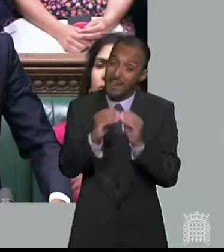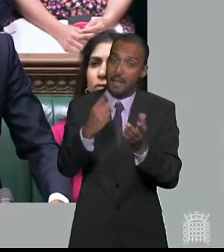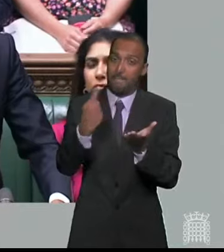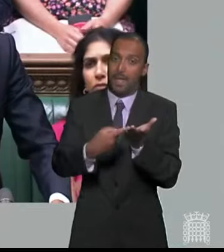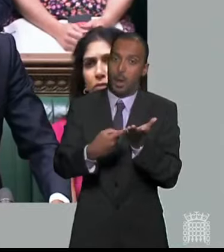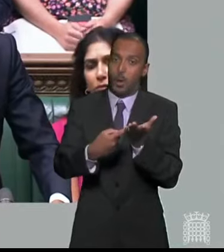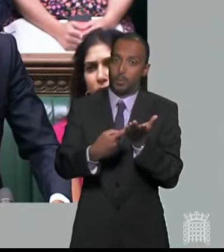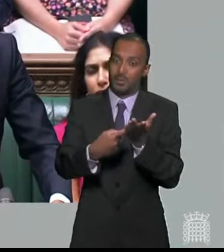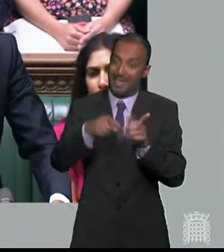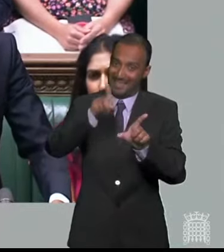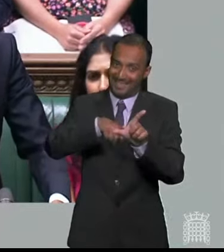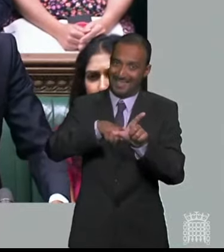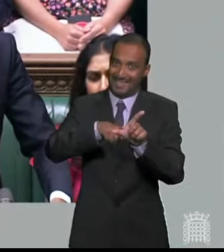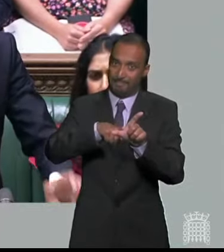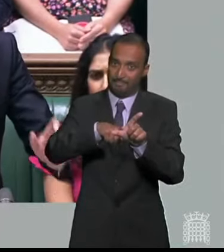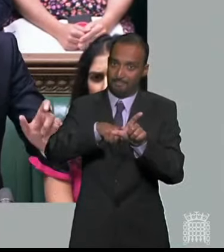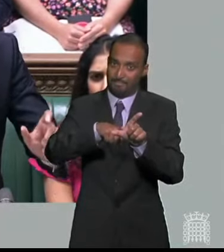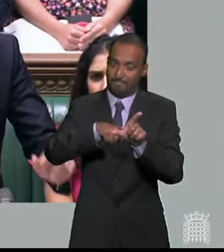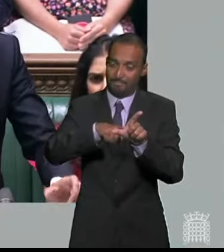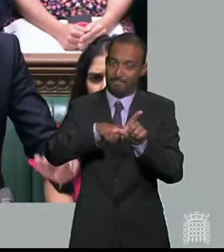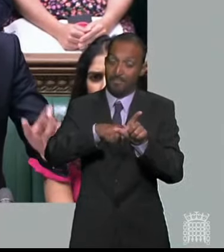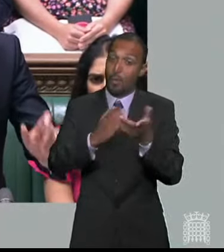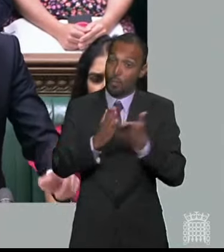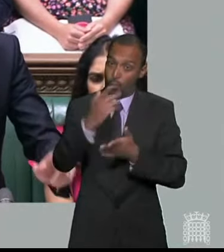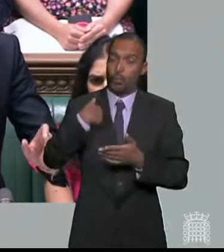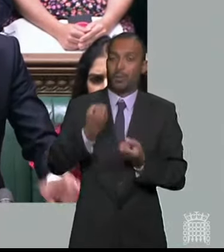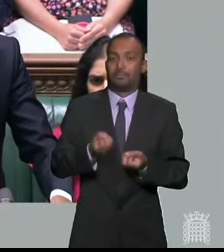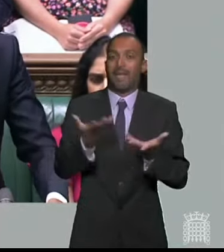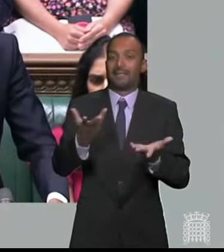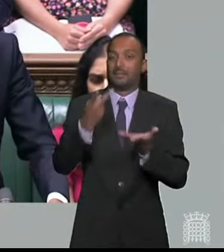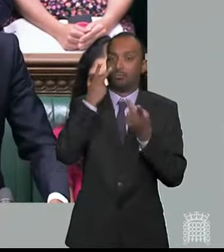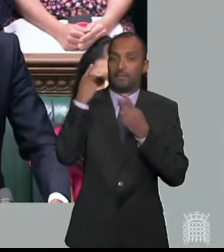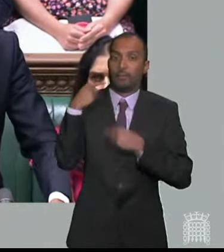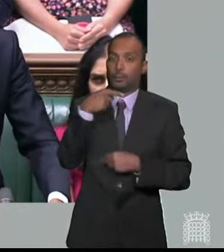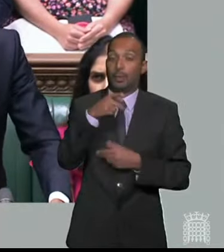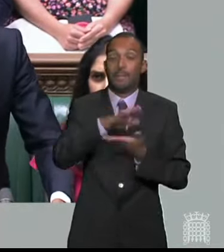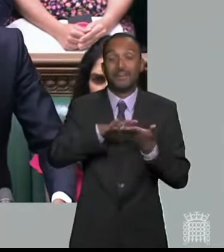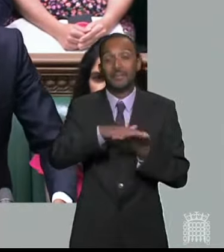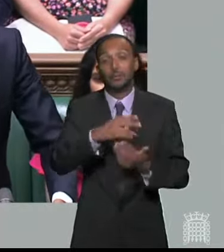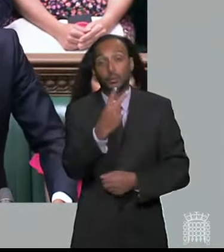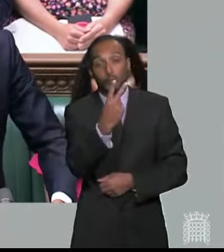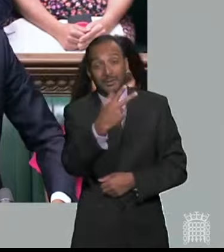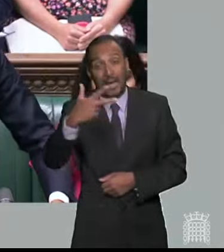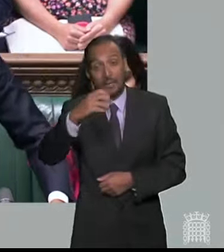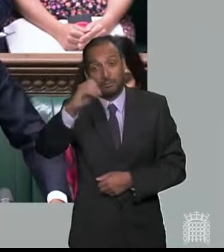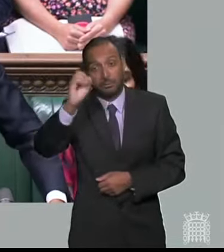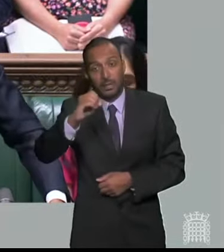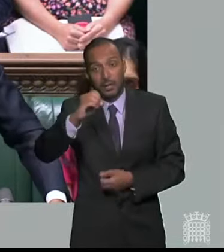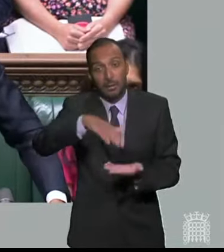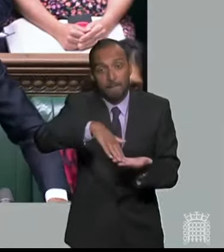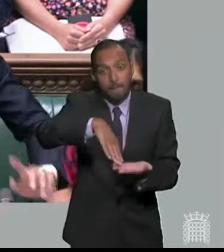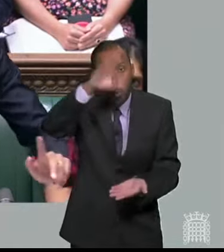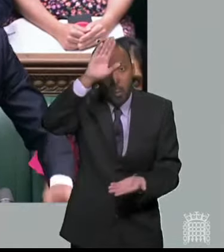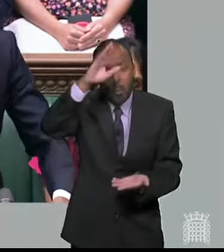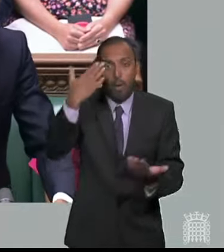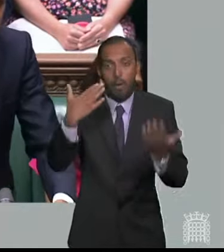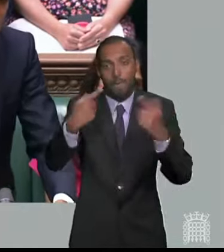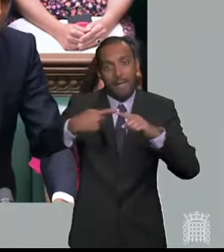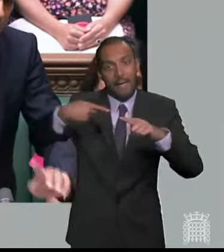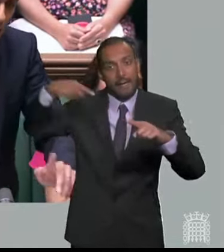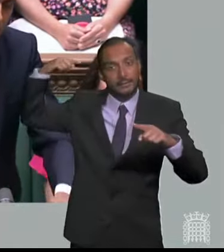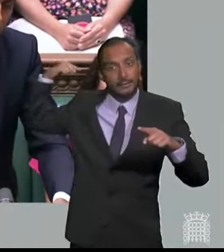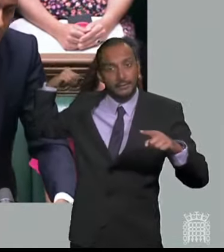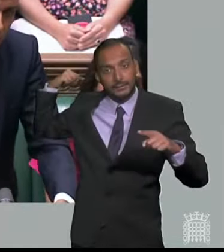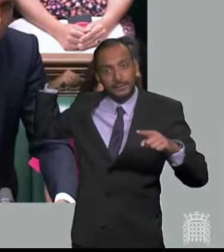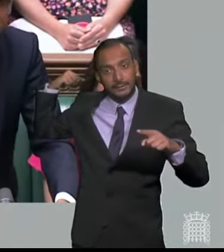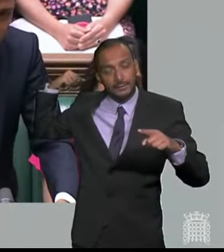result of that spending review, which represents a 20% increase on the years before. Indeed, Mr.